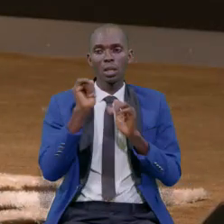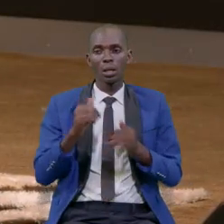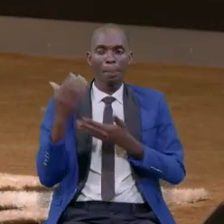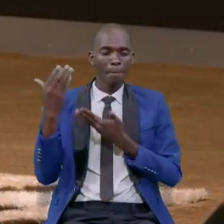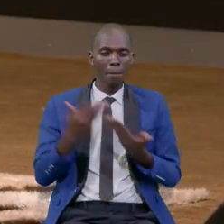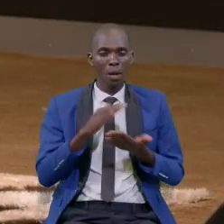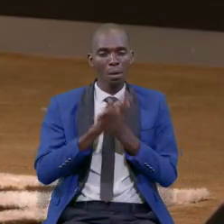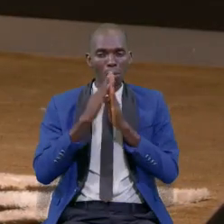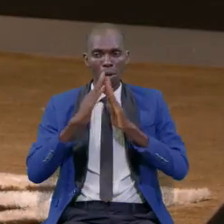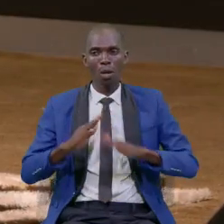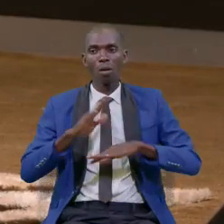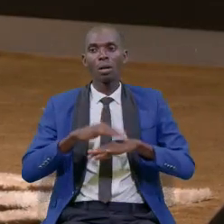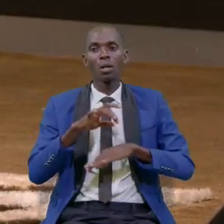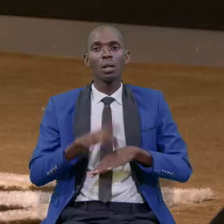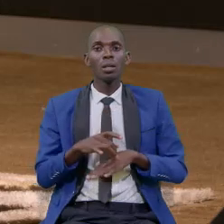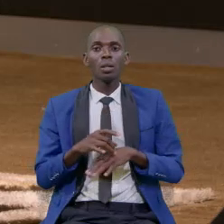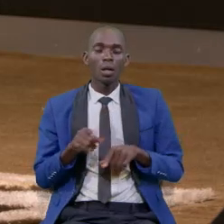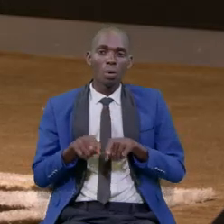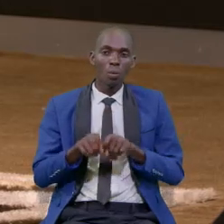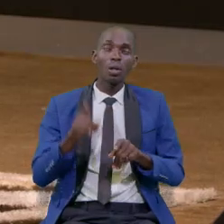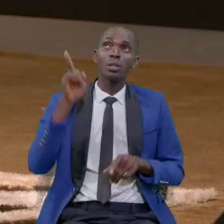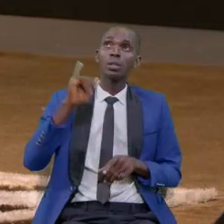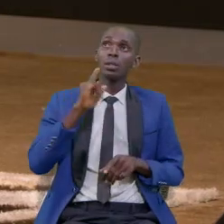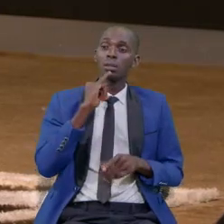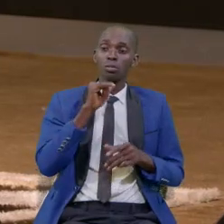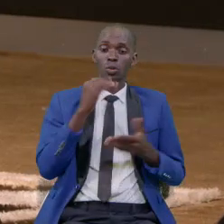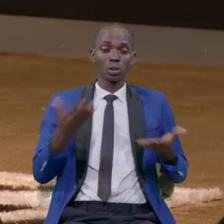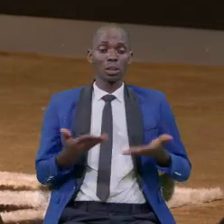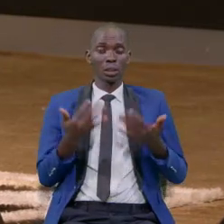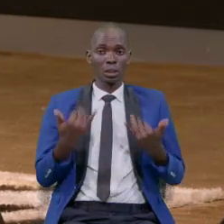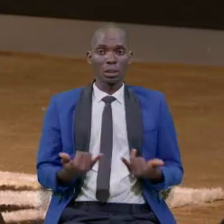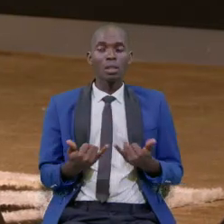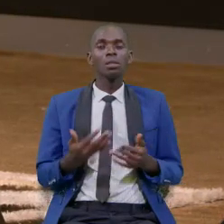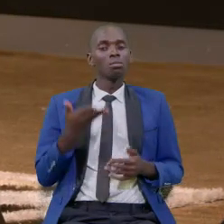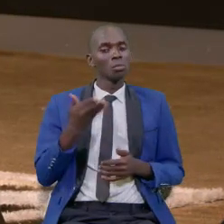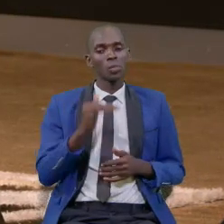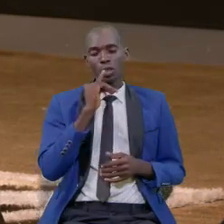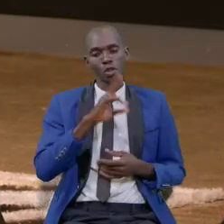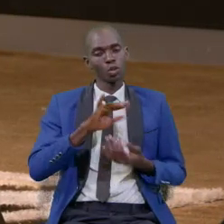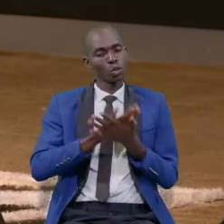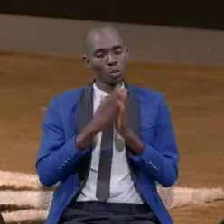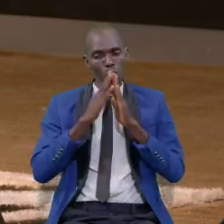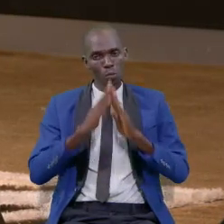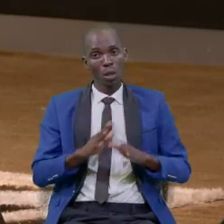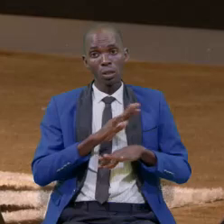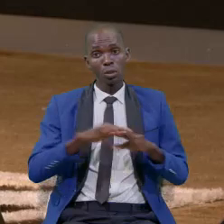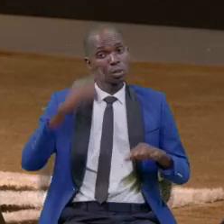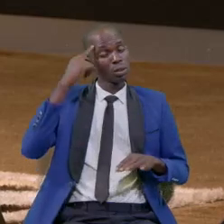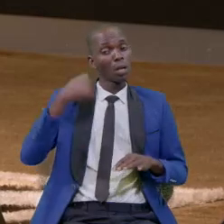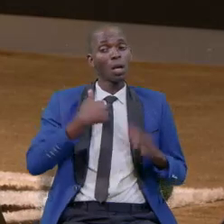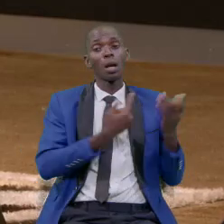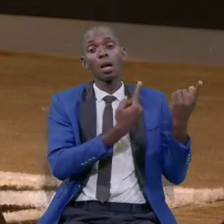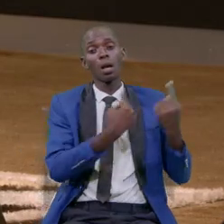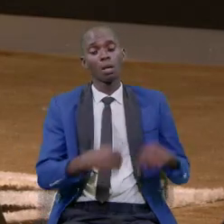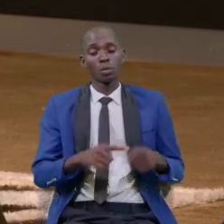earth. While he's away now, there's no peace. And he even said, don't you think I come to bring peace? I